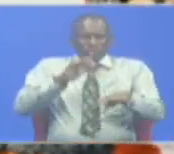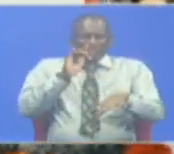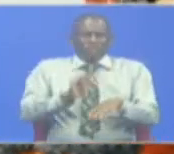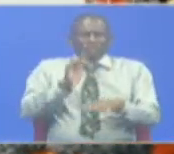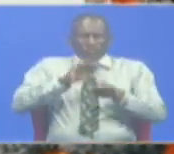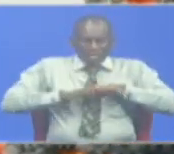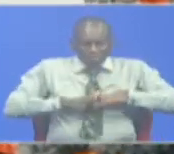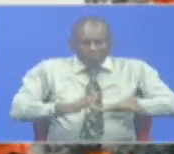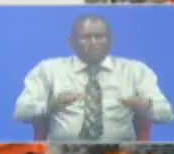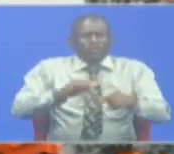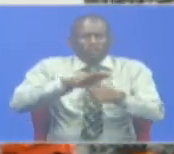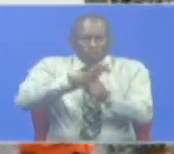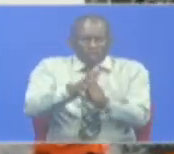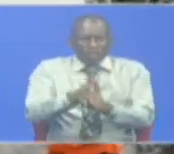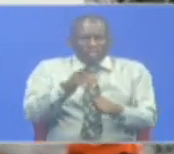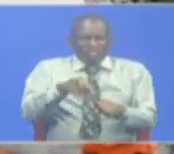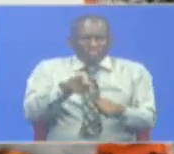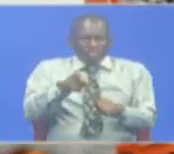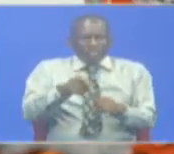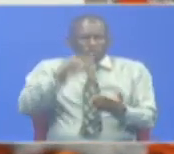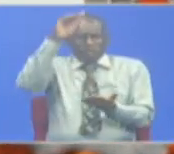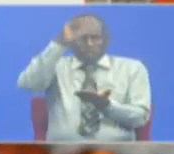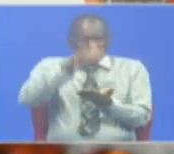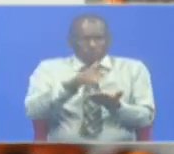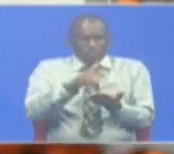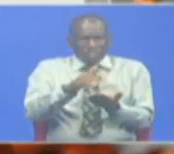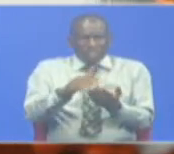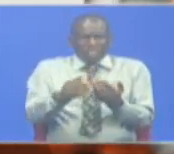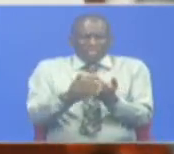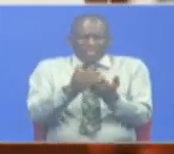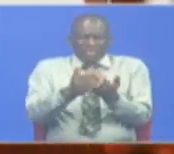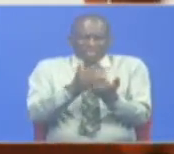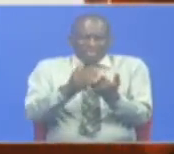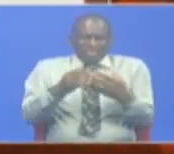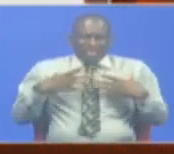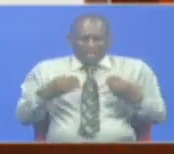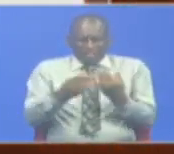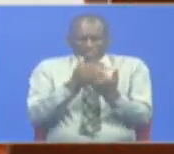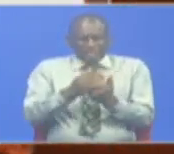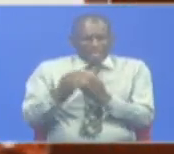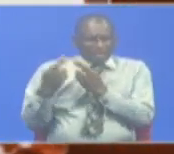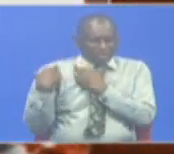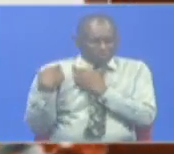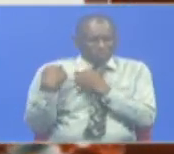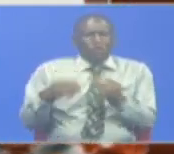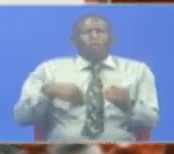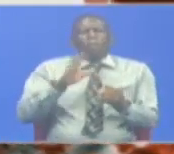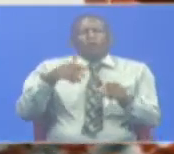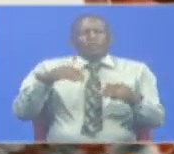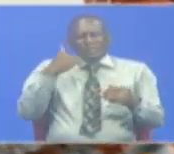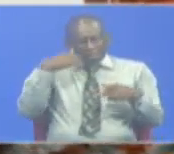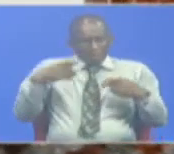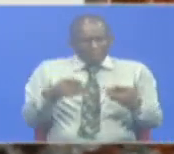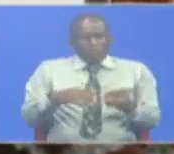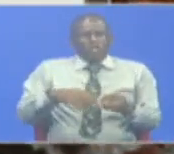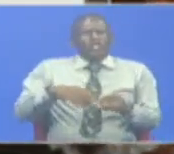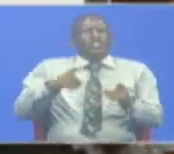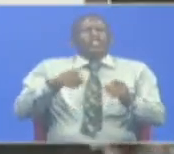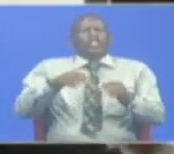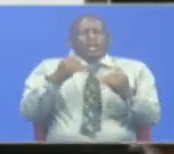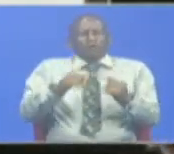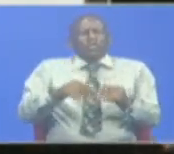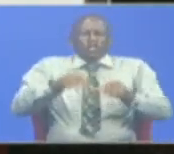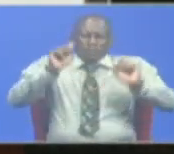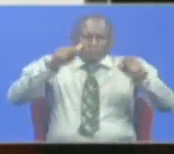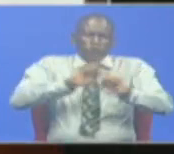spread. Now, this will effectively reduce the healthcare burden. Now, the more the sick, the more the likelihood that they cannot be attended to,